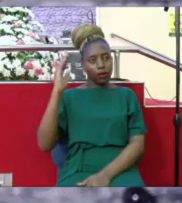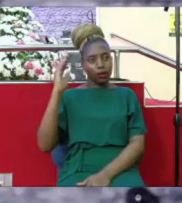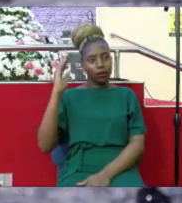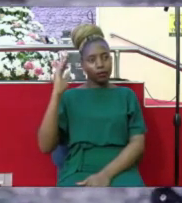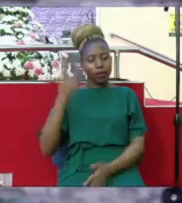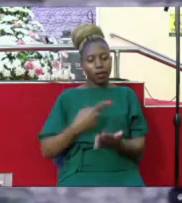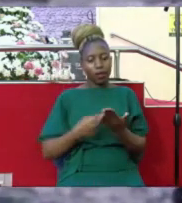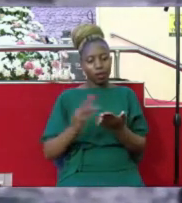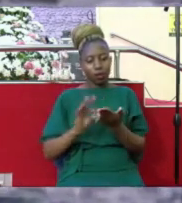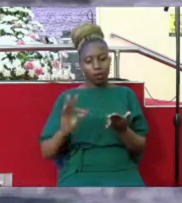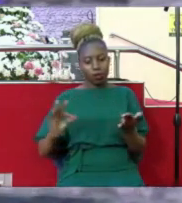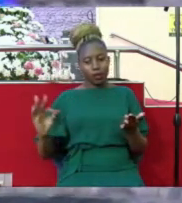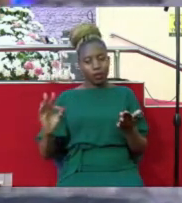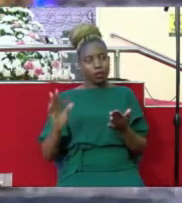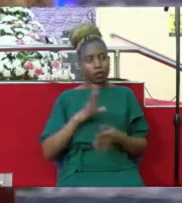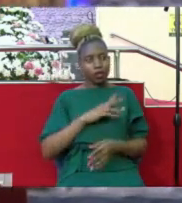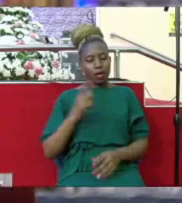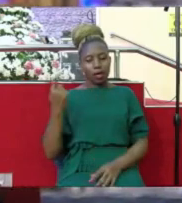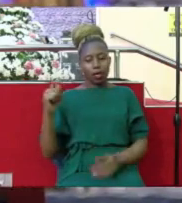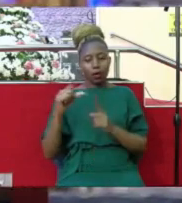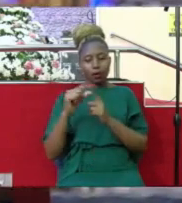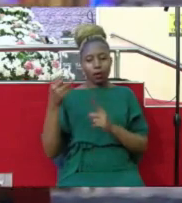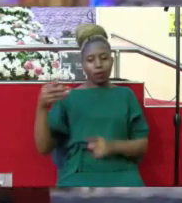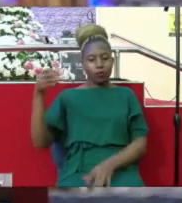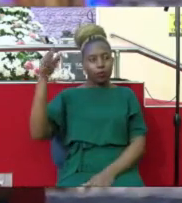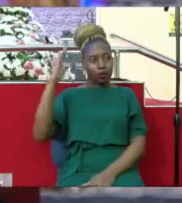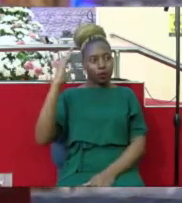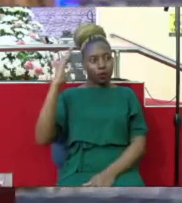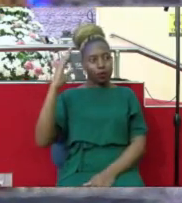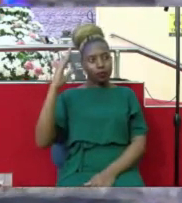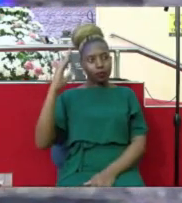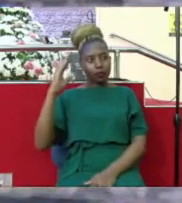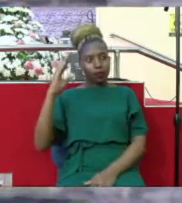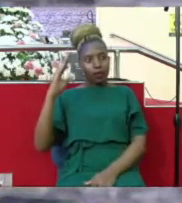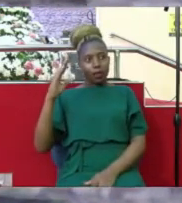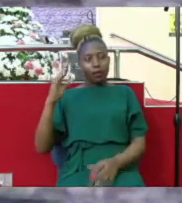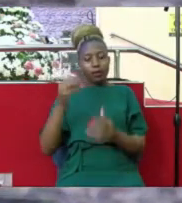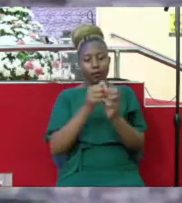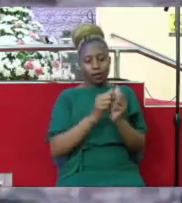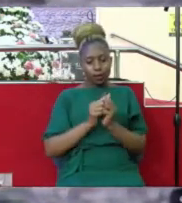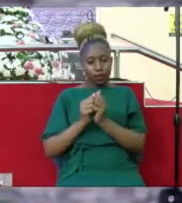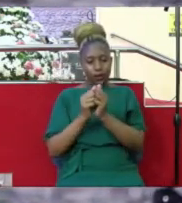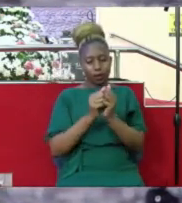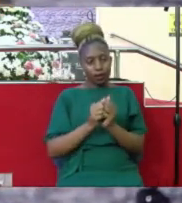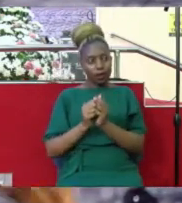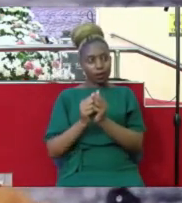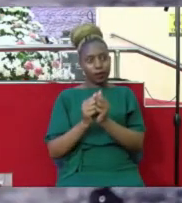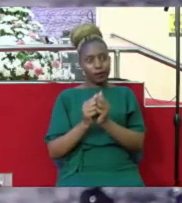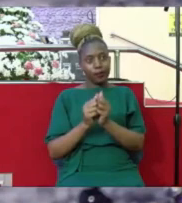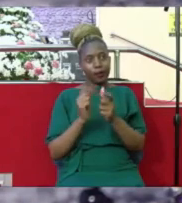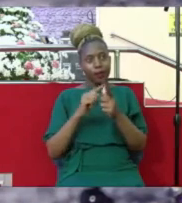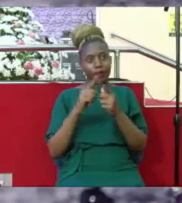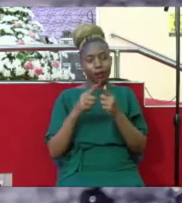Holy Spirit, and the Word of God is in the mix, then no matter how dark it